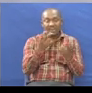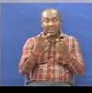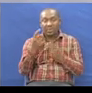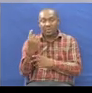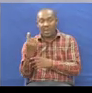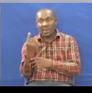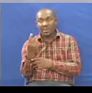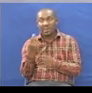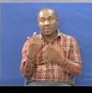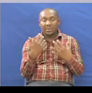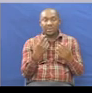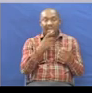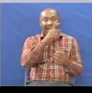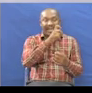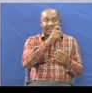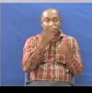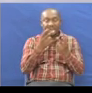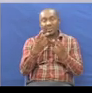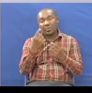is equal to 1 over 2.